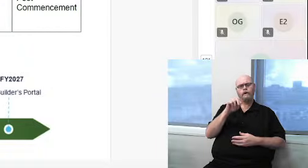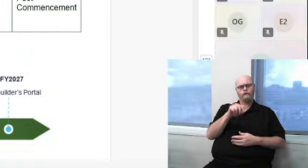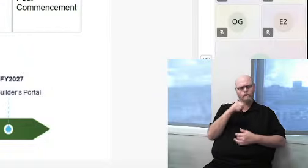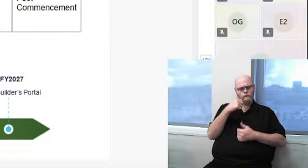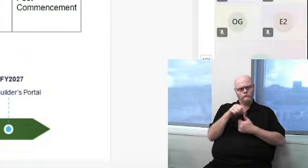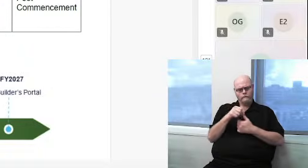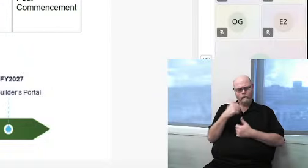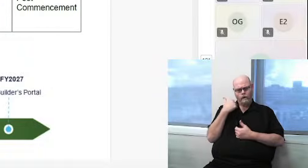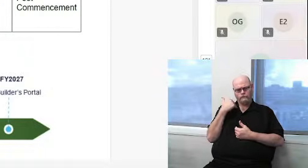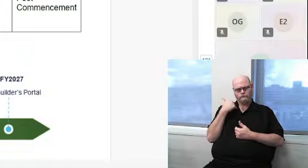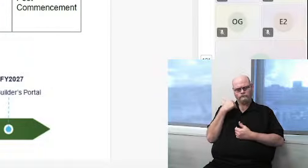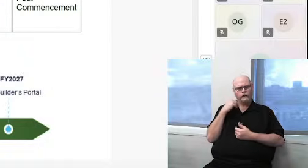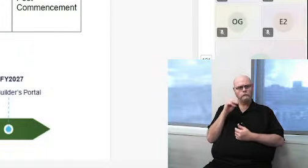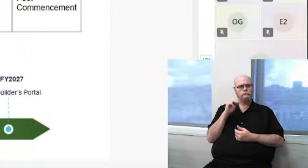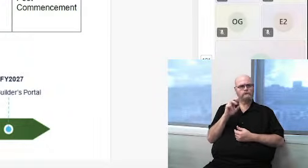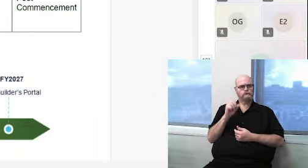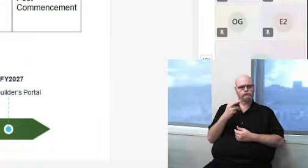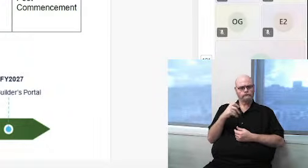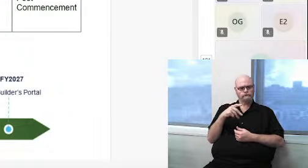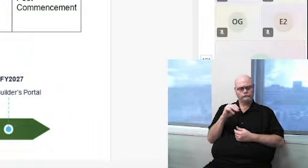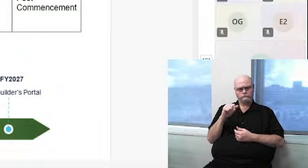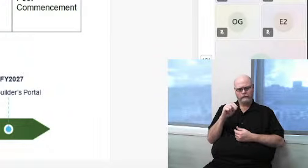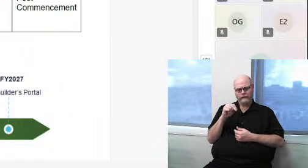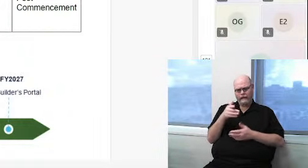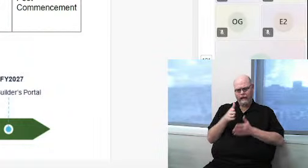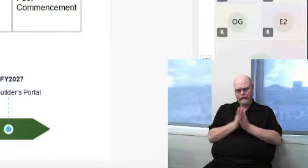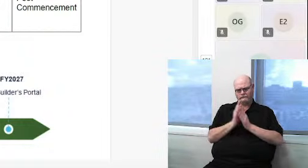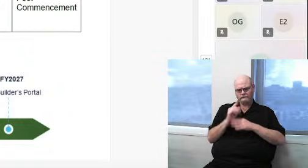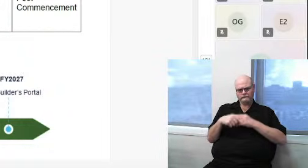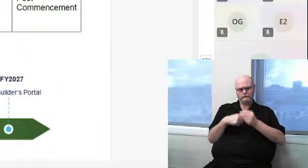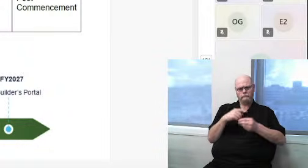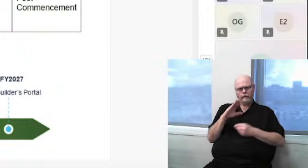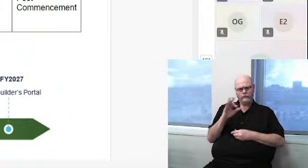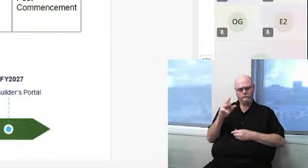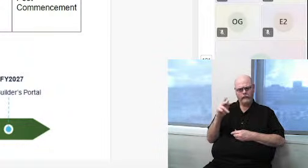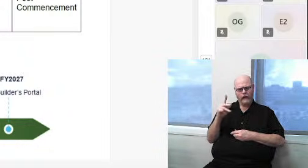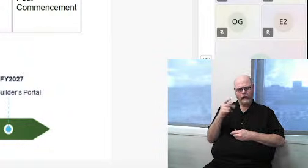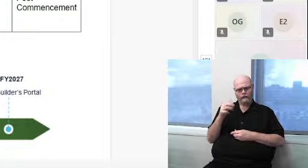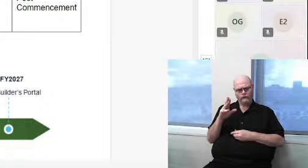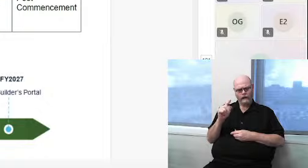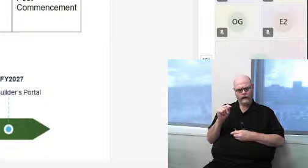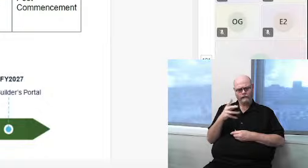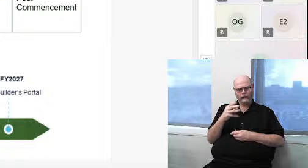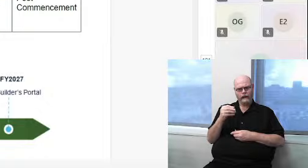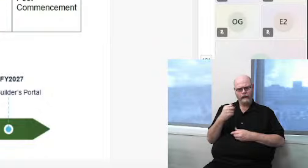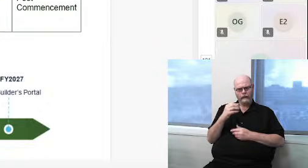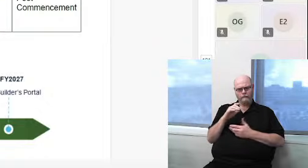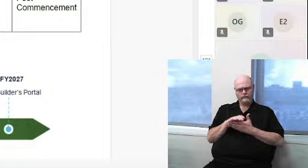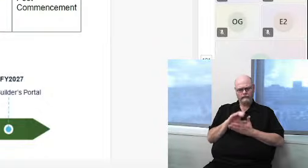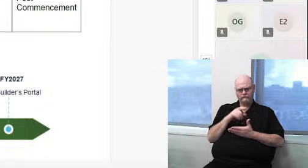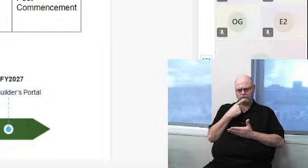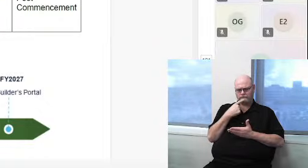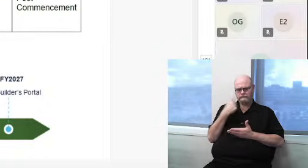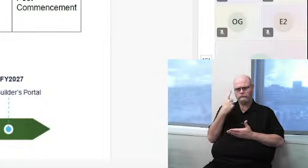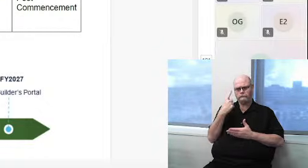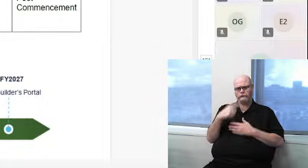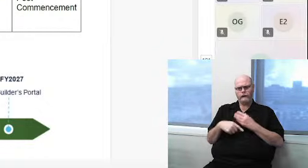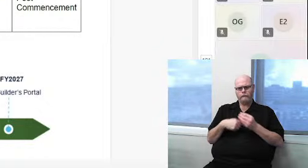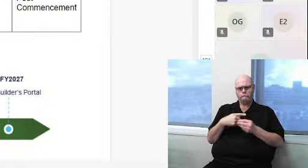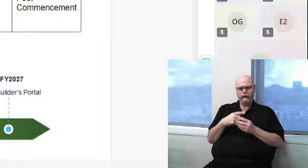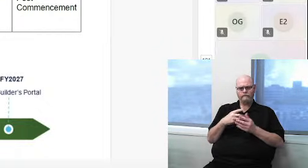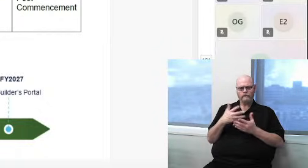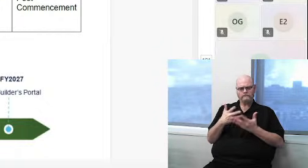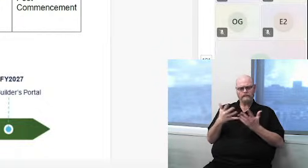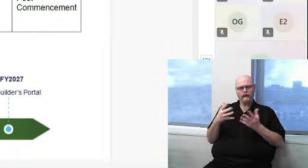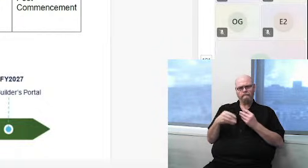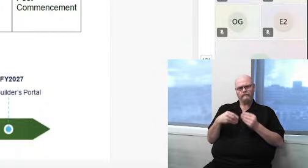Do you recall much earlier today when Mr. Schiffman was asking you about the block grant? And I believe he said something to the